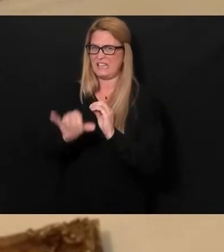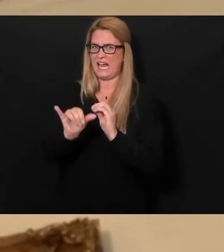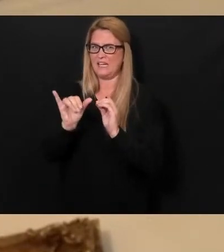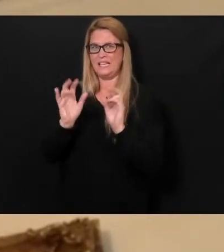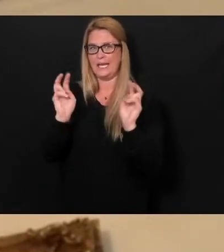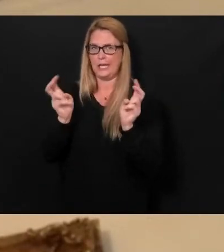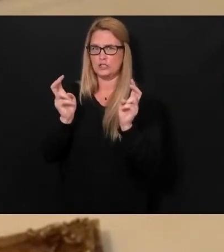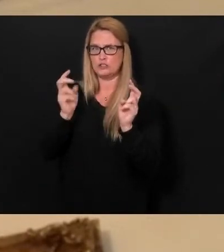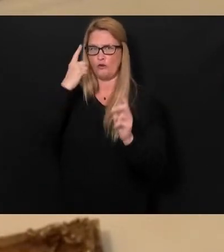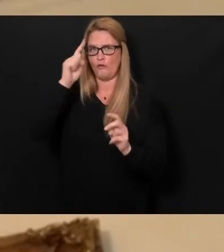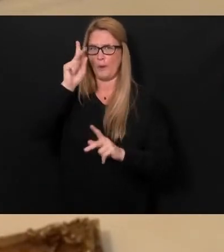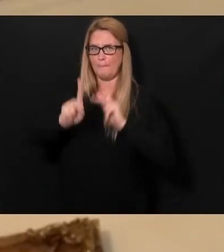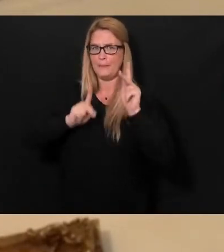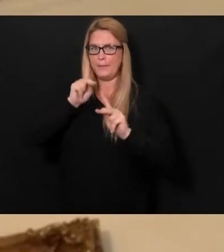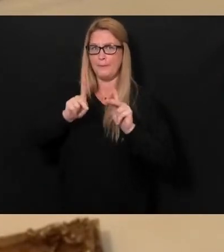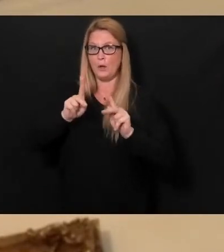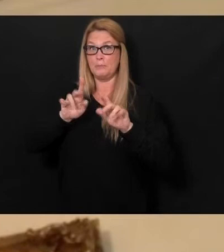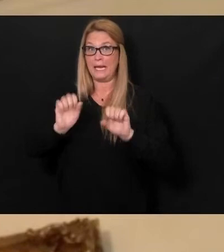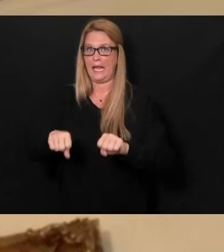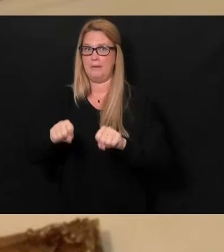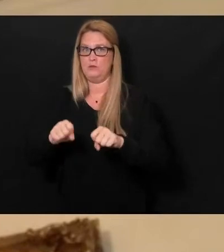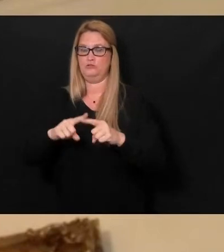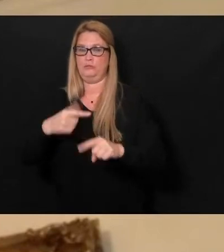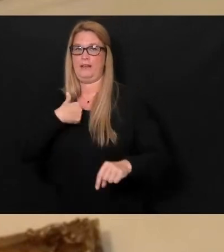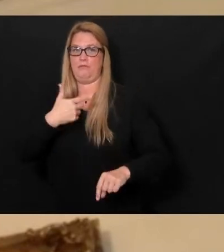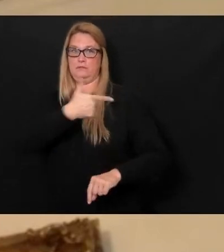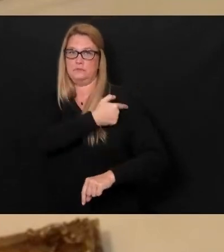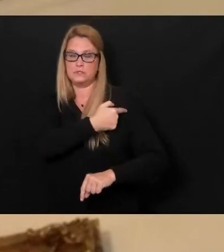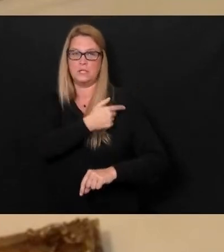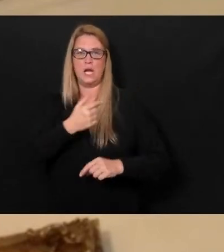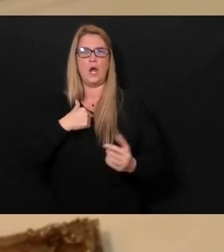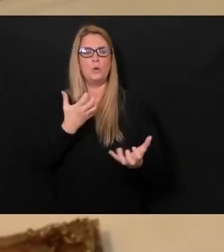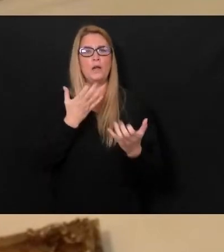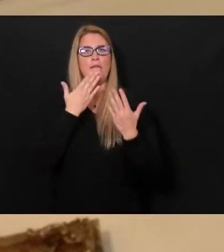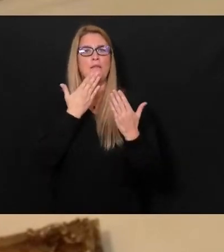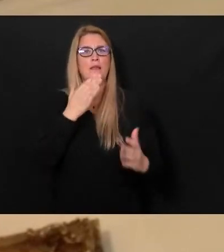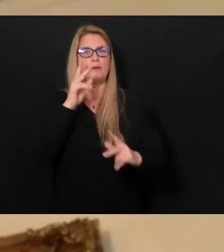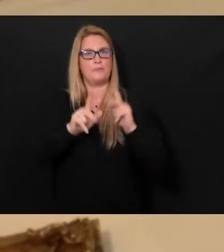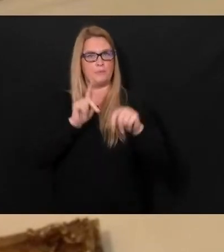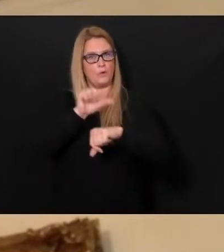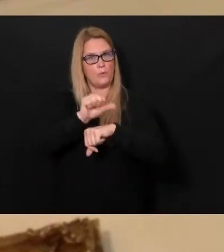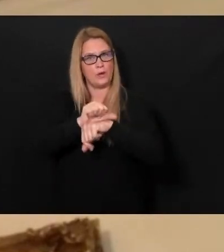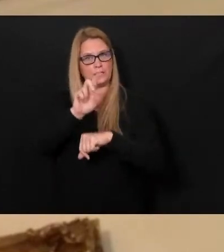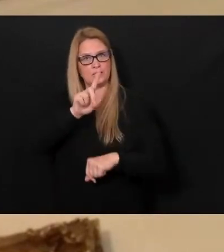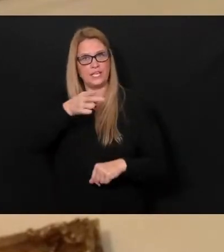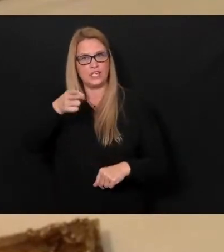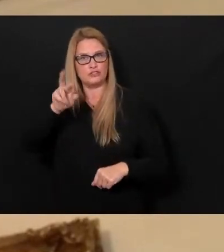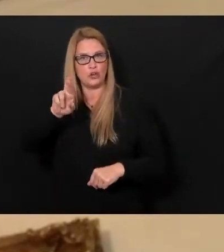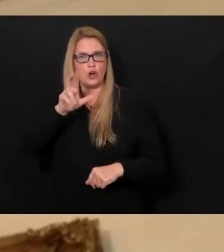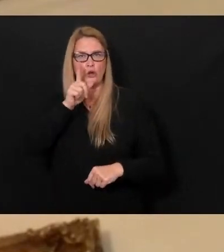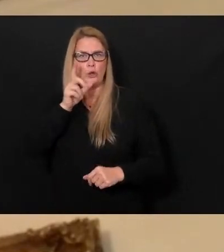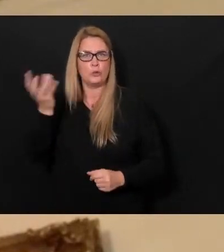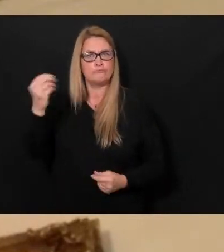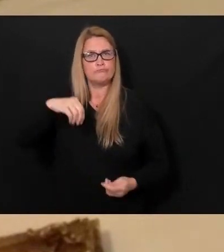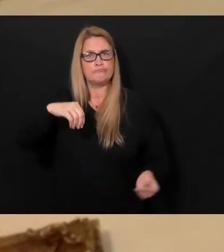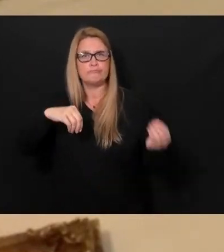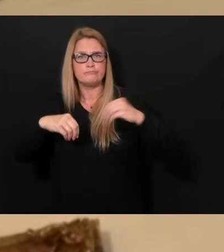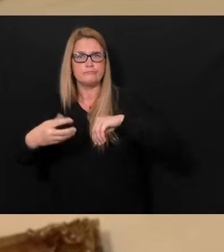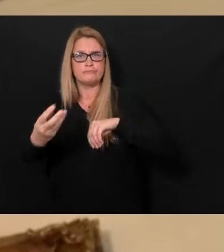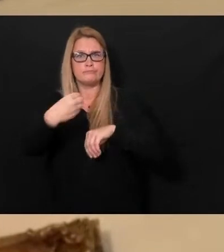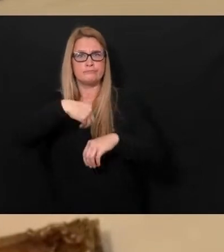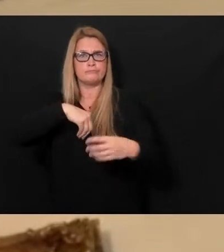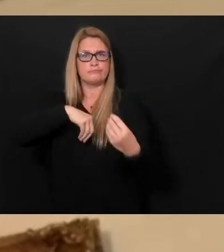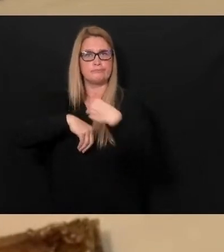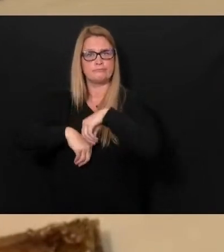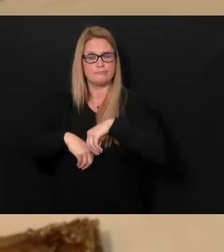we actually worked very hard this week. I want to thank the folks in DHHR who pulled all this together. We were close to rolling this out in the